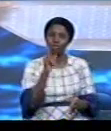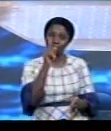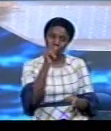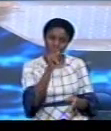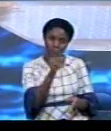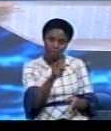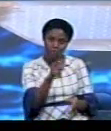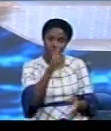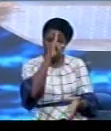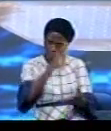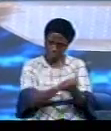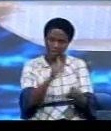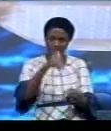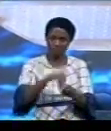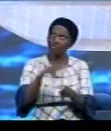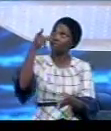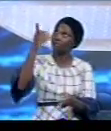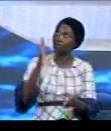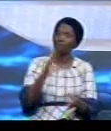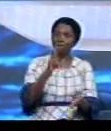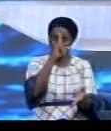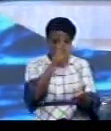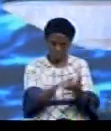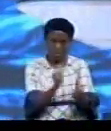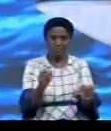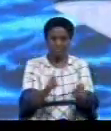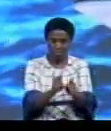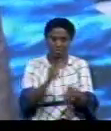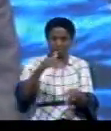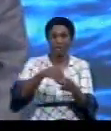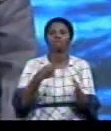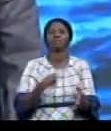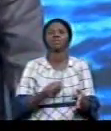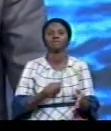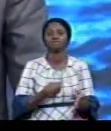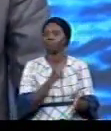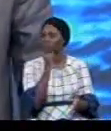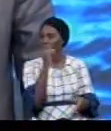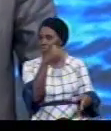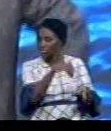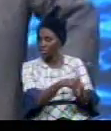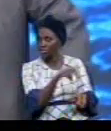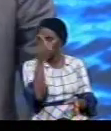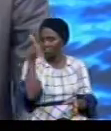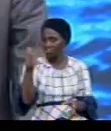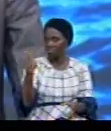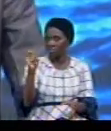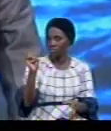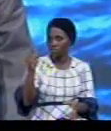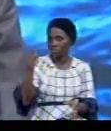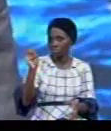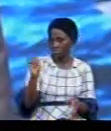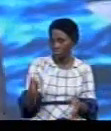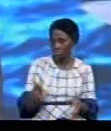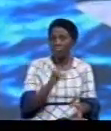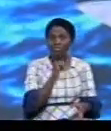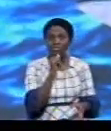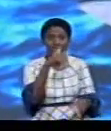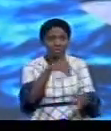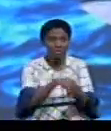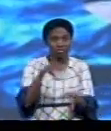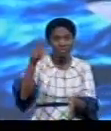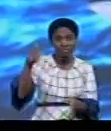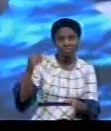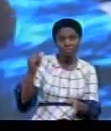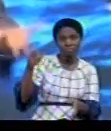God, believe also in me. Not in Peter, not in Paul. Your faith is not